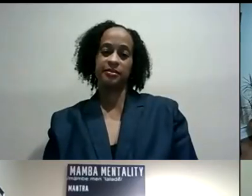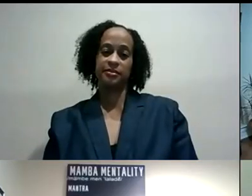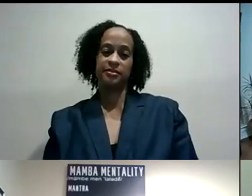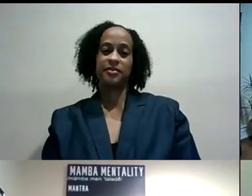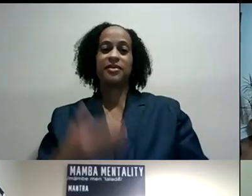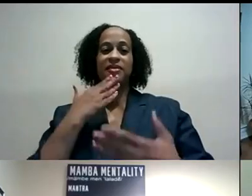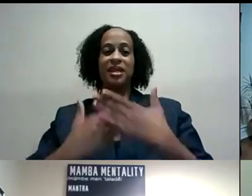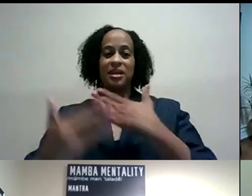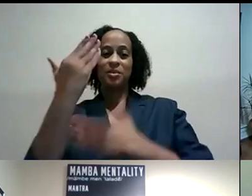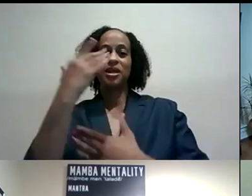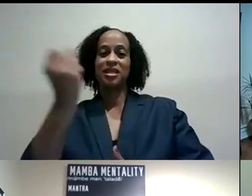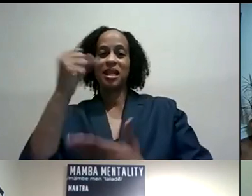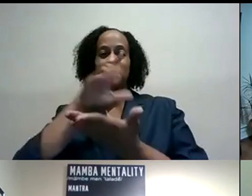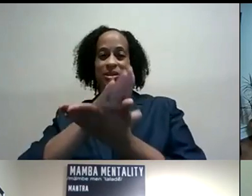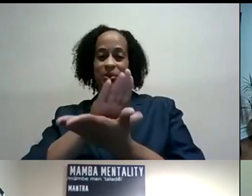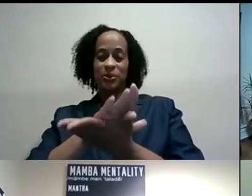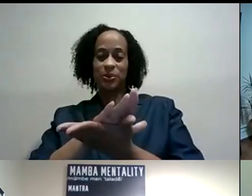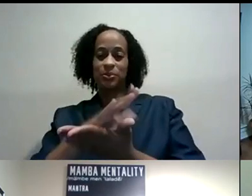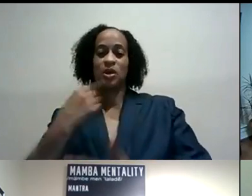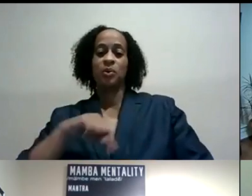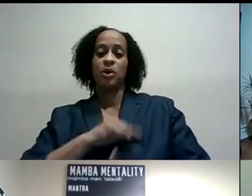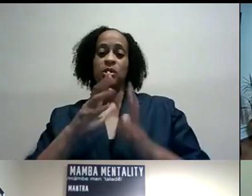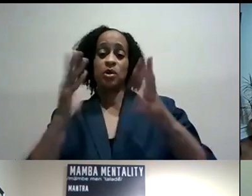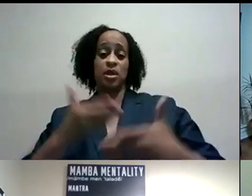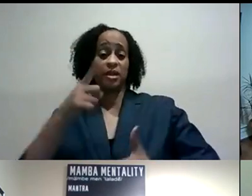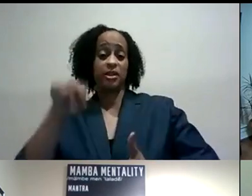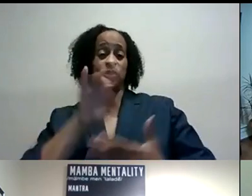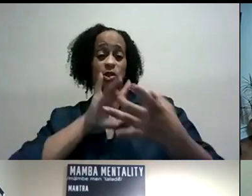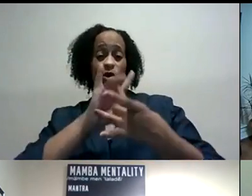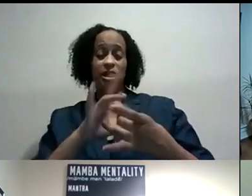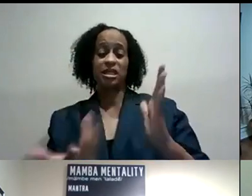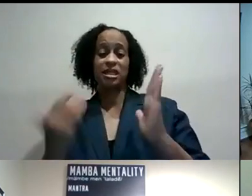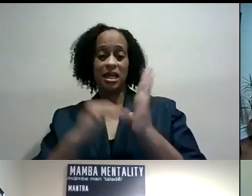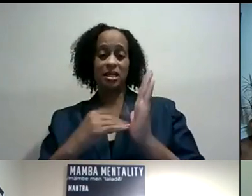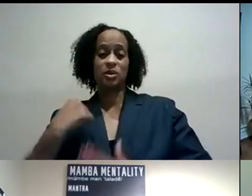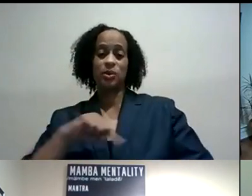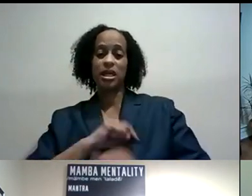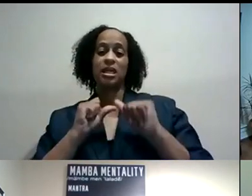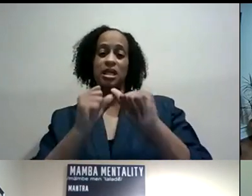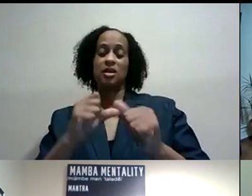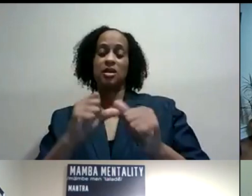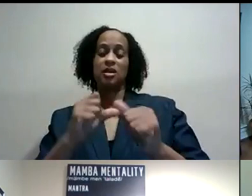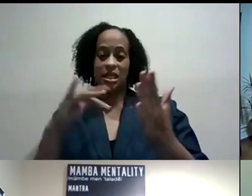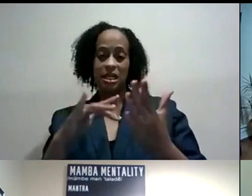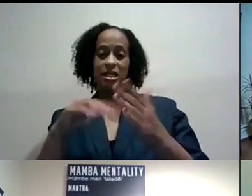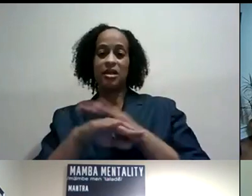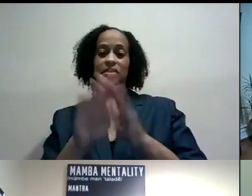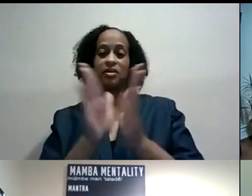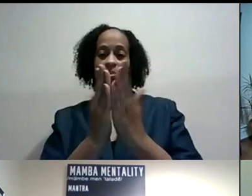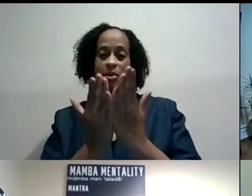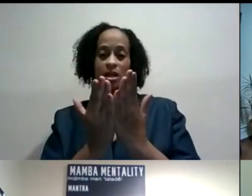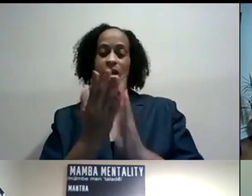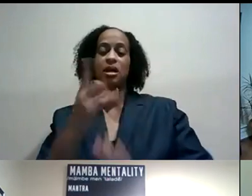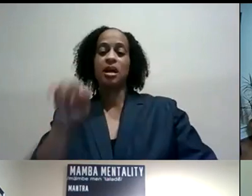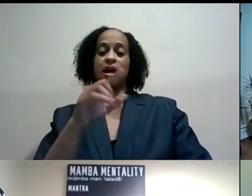Good morning, Sabbath School. We're so glad that you are joining us once again as we continue our study on the book